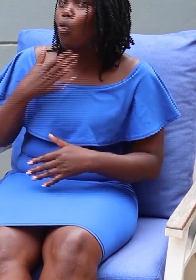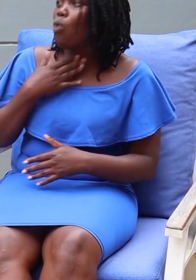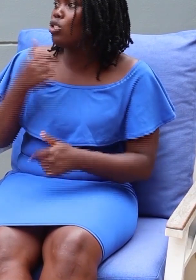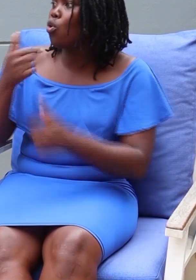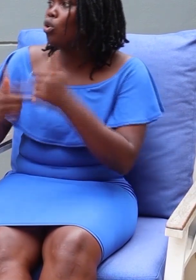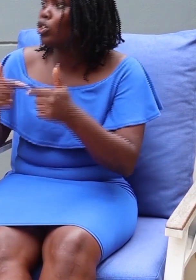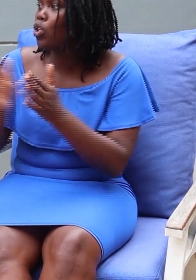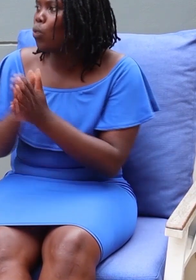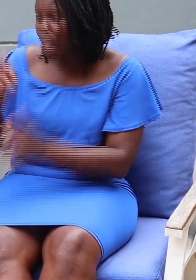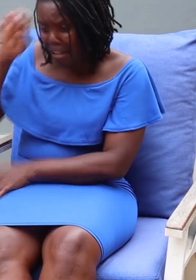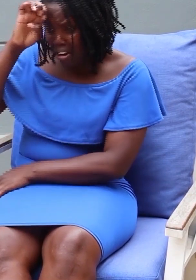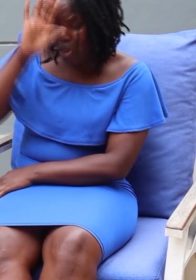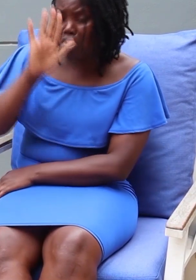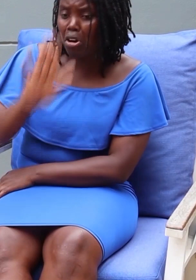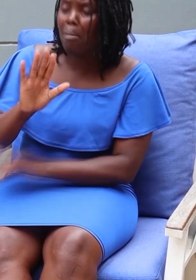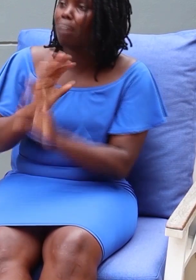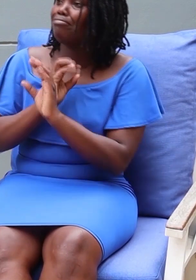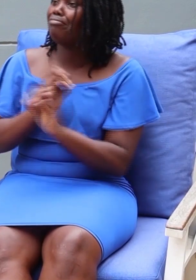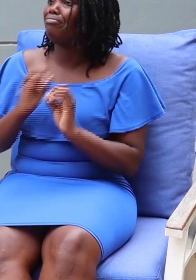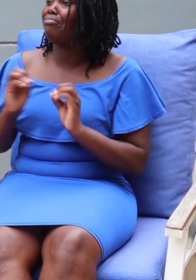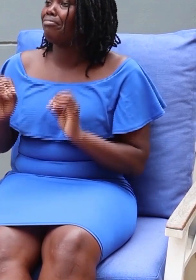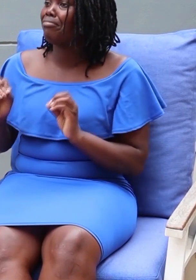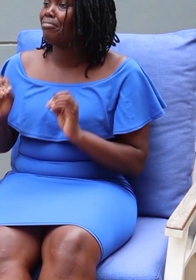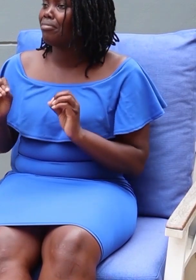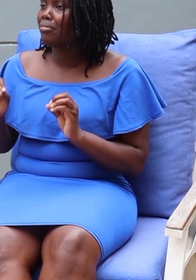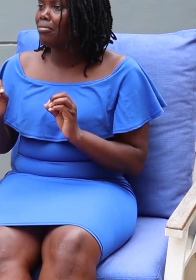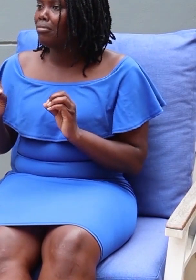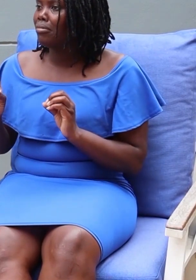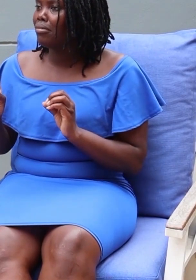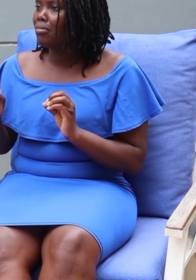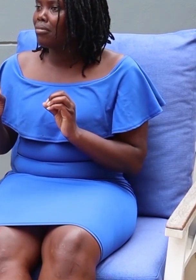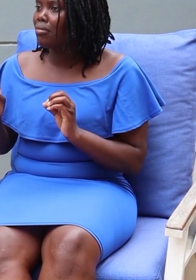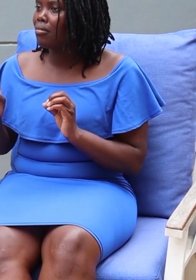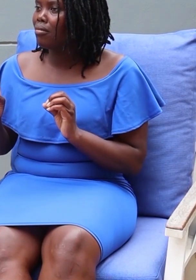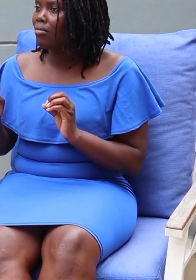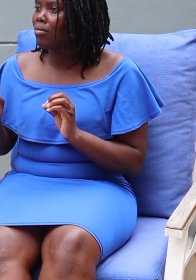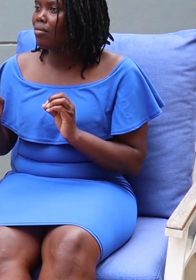So who have finished school or who want to continue with school.